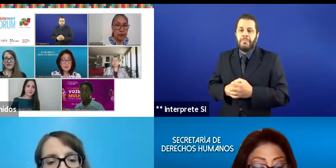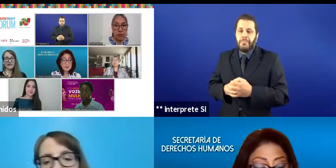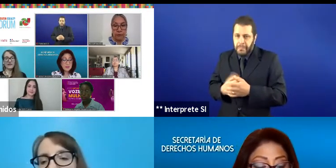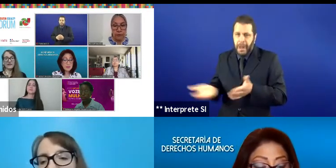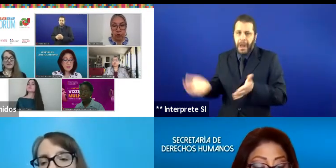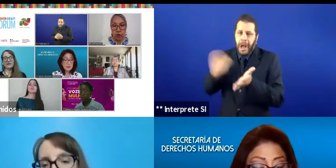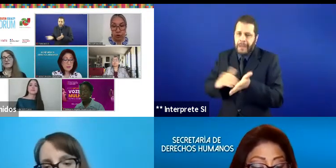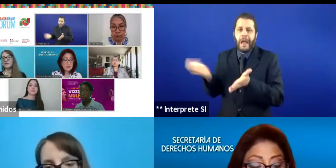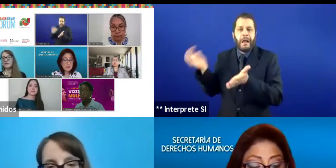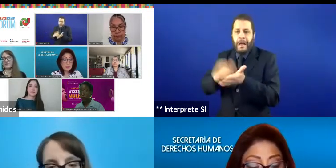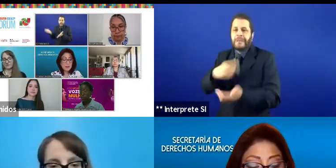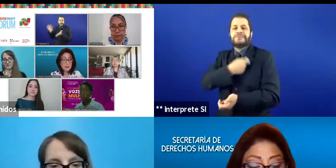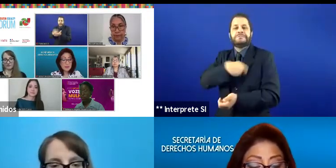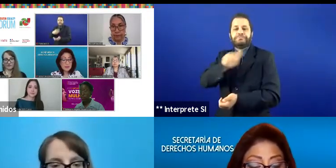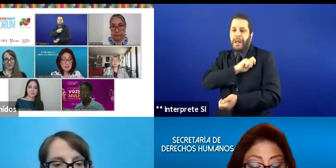Spanish is mute.